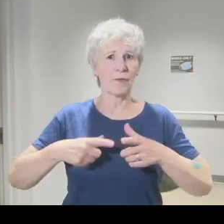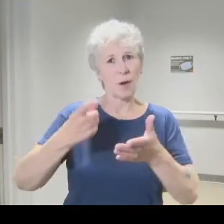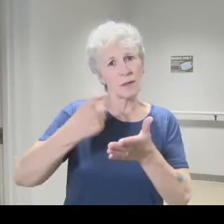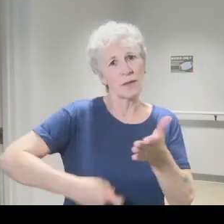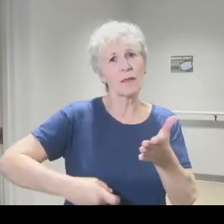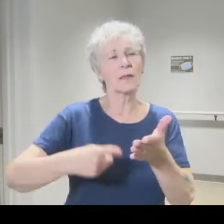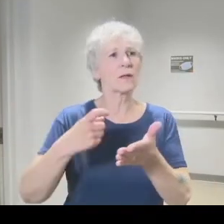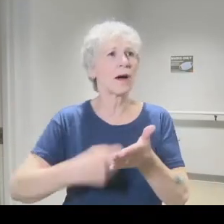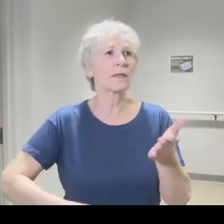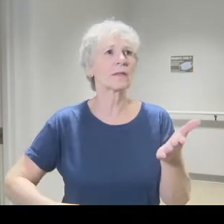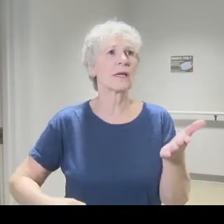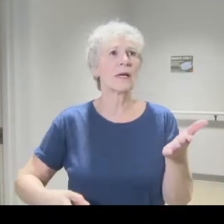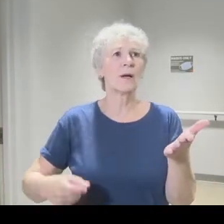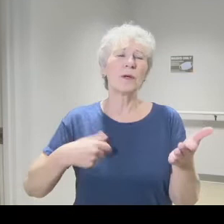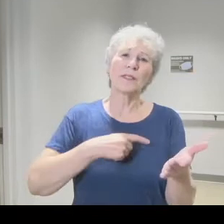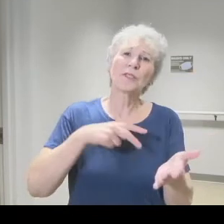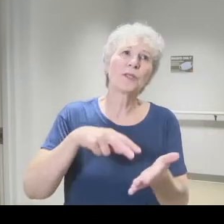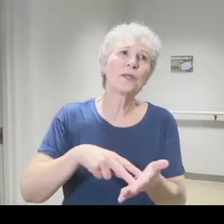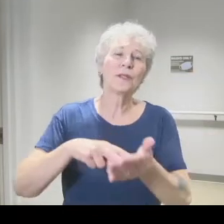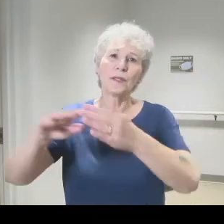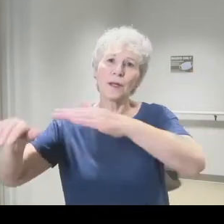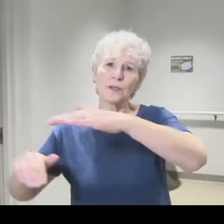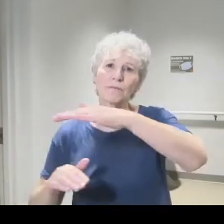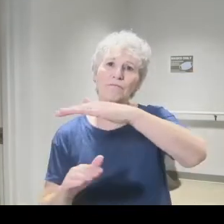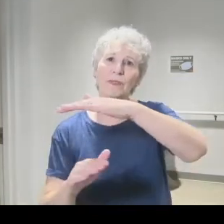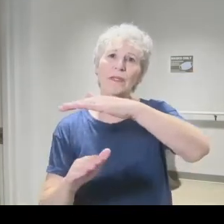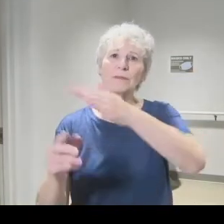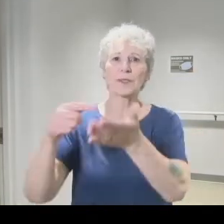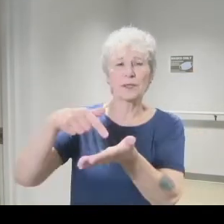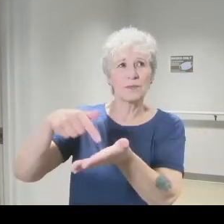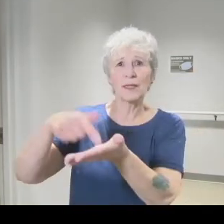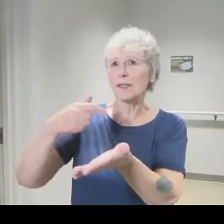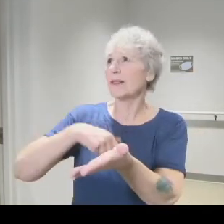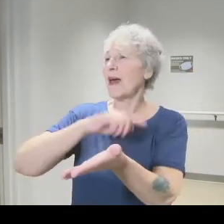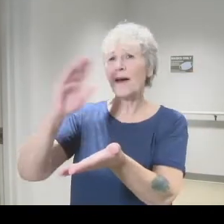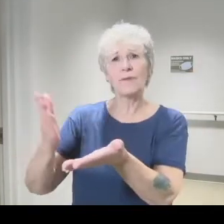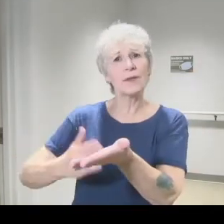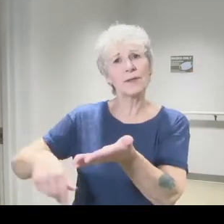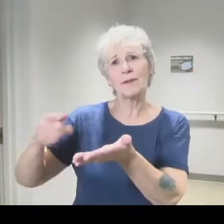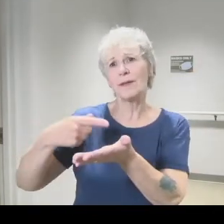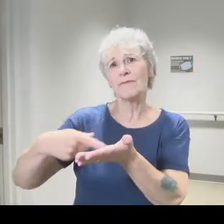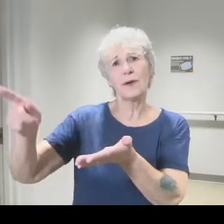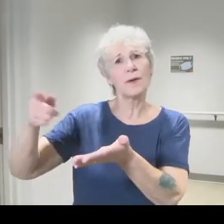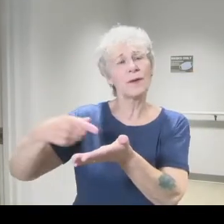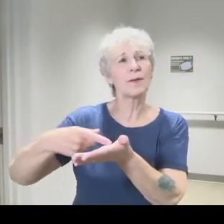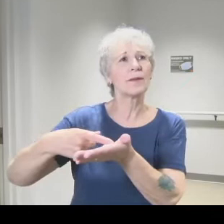life was the cost. We stood neath a debt we could never